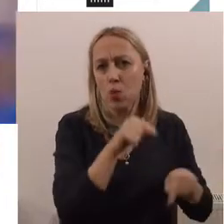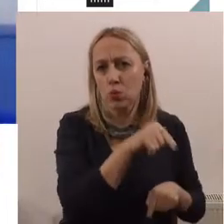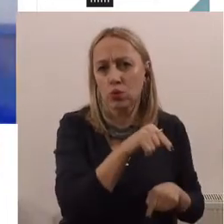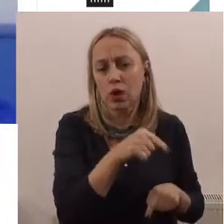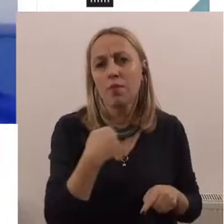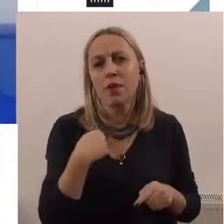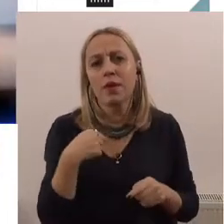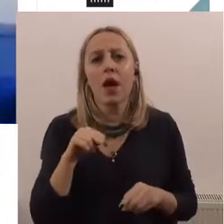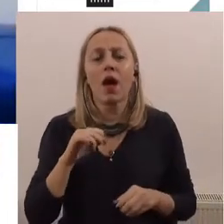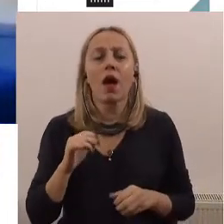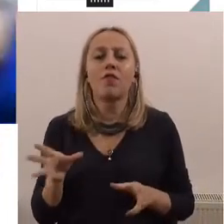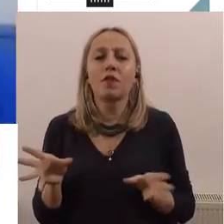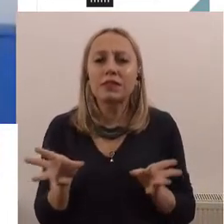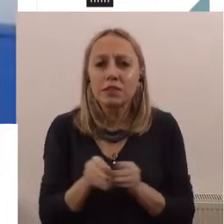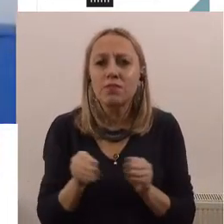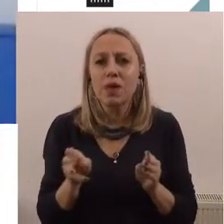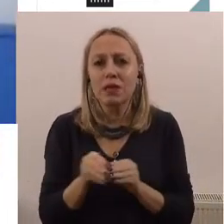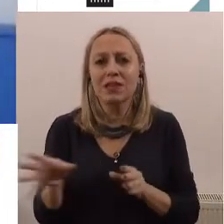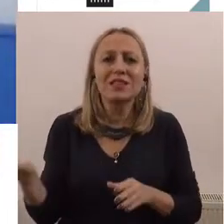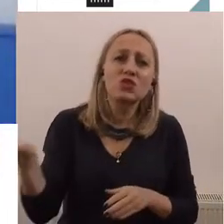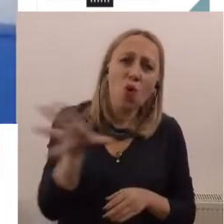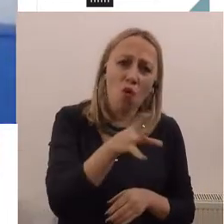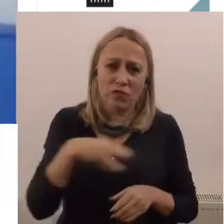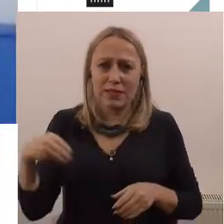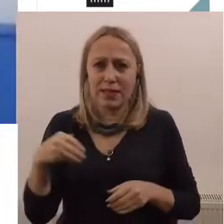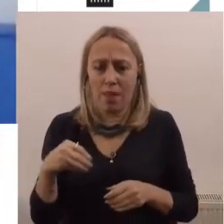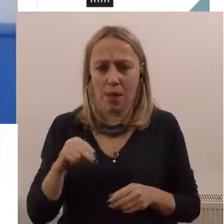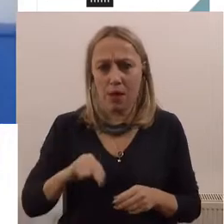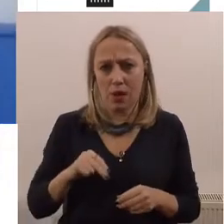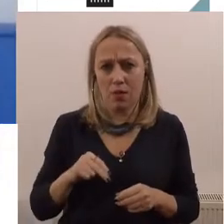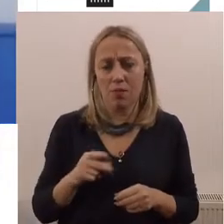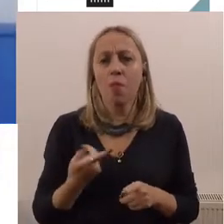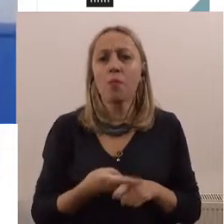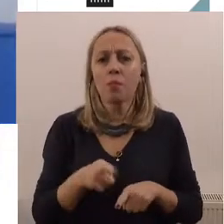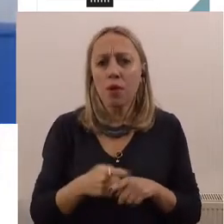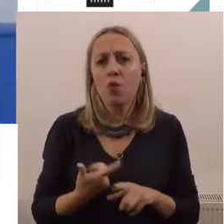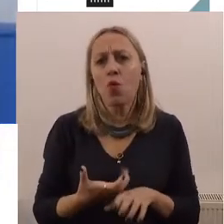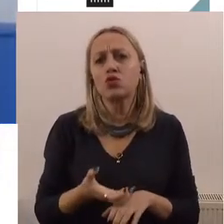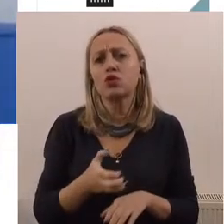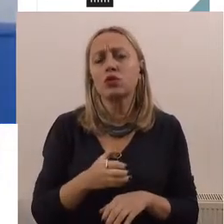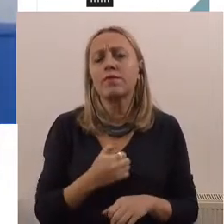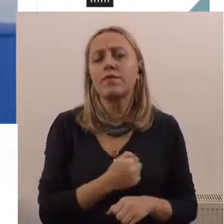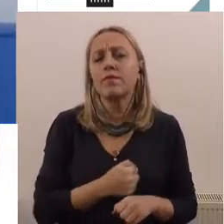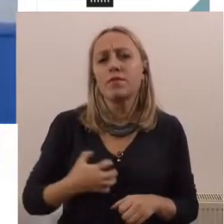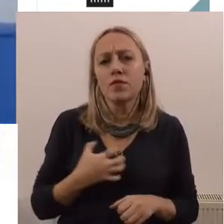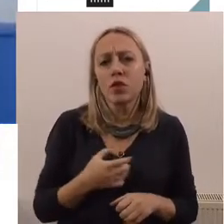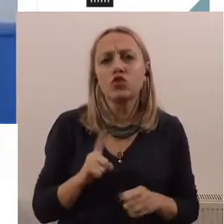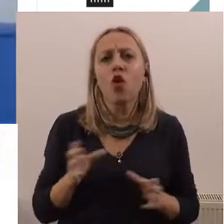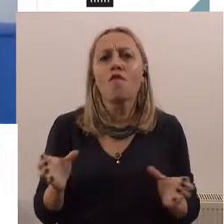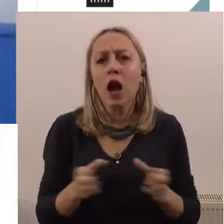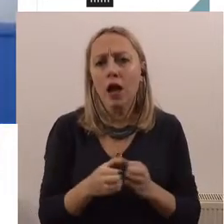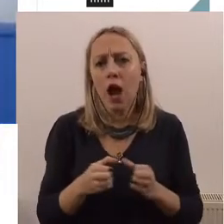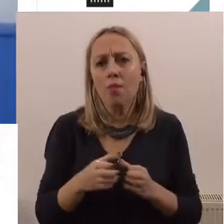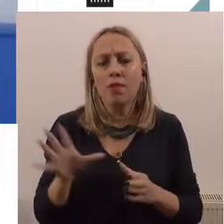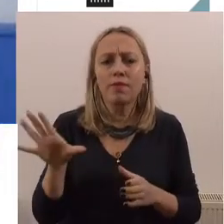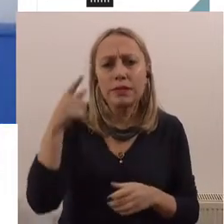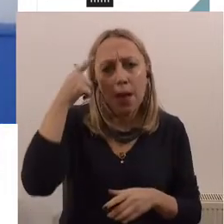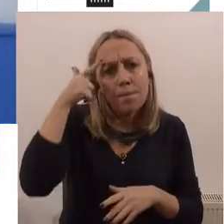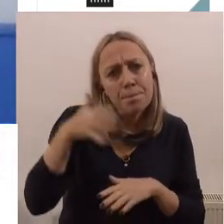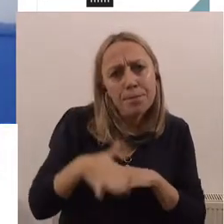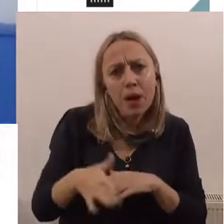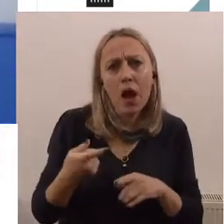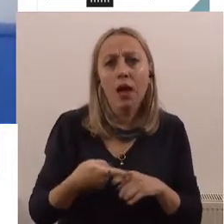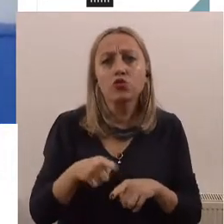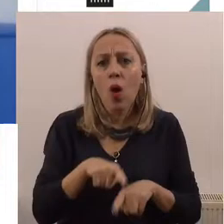course, I do everything together with everyone. But that's why it's so important that